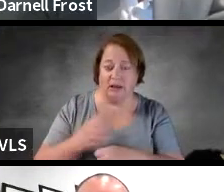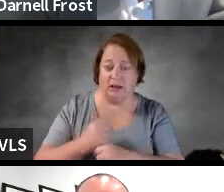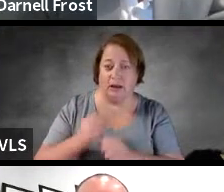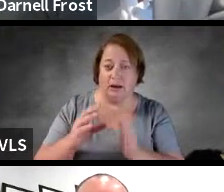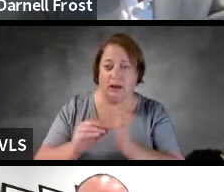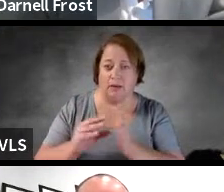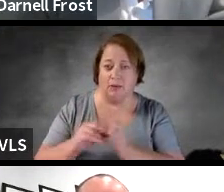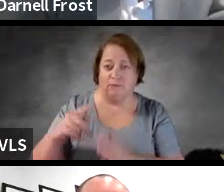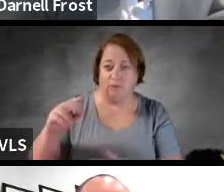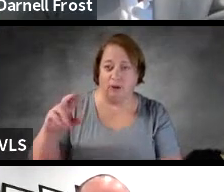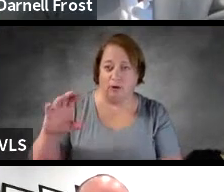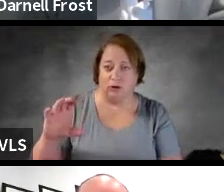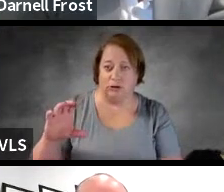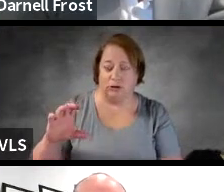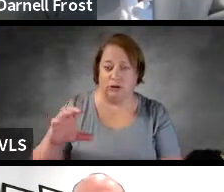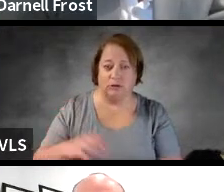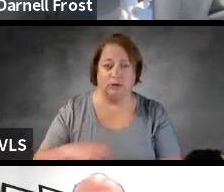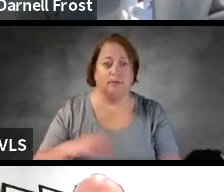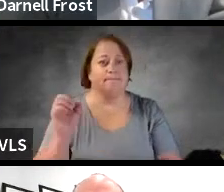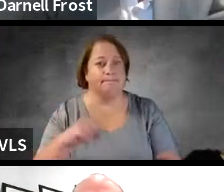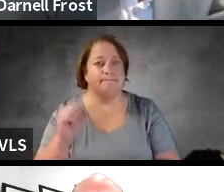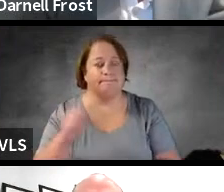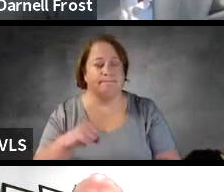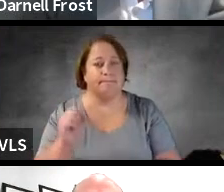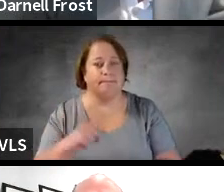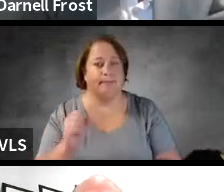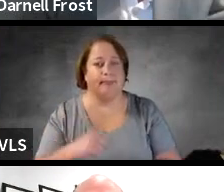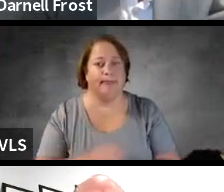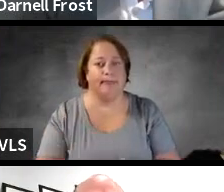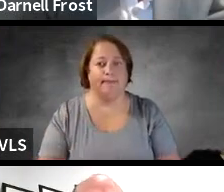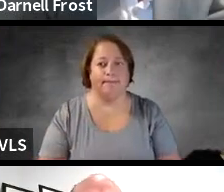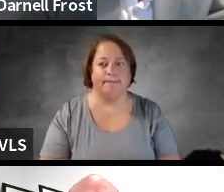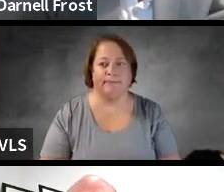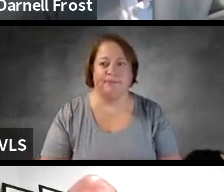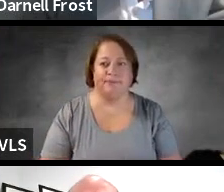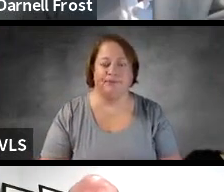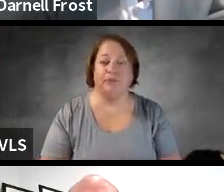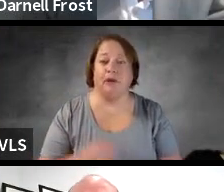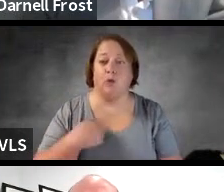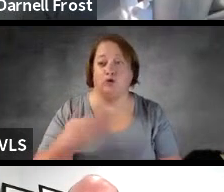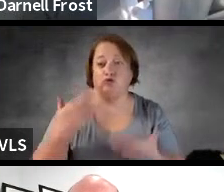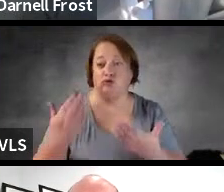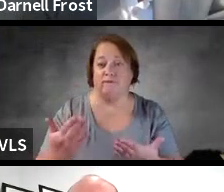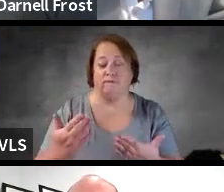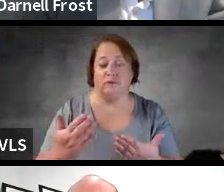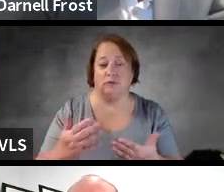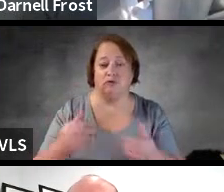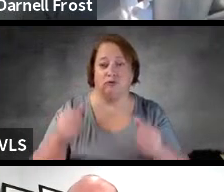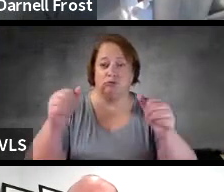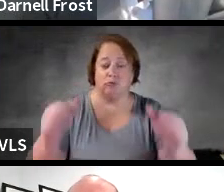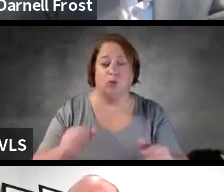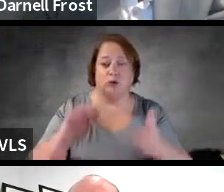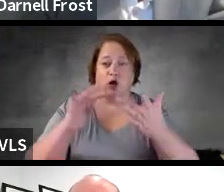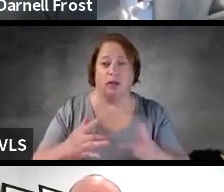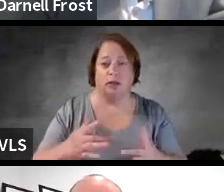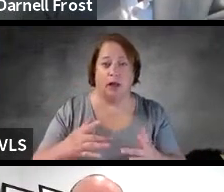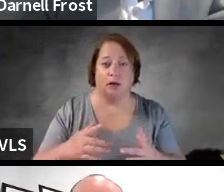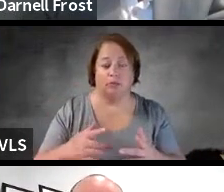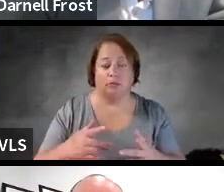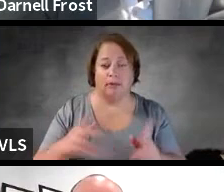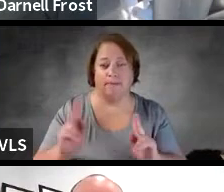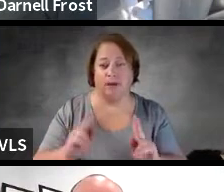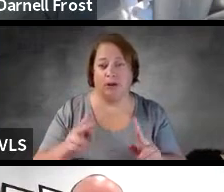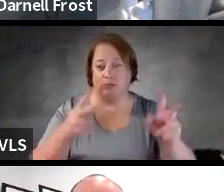the PRC report? Yes. Yeah, I would suggest if we can just put it up online and let people pull it down